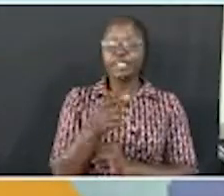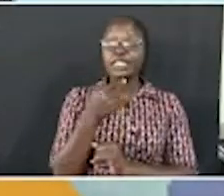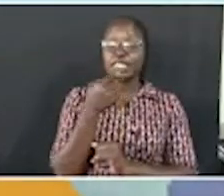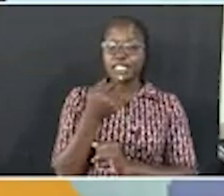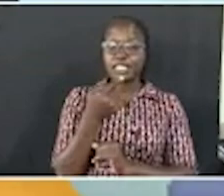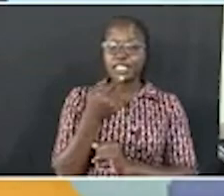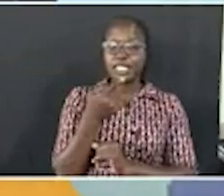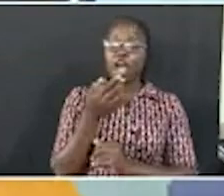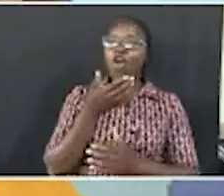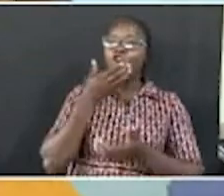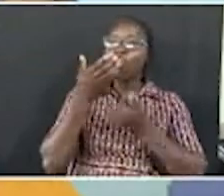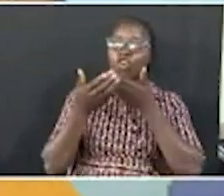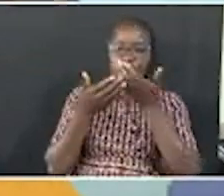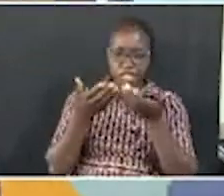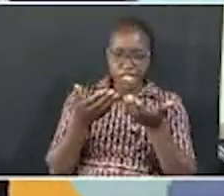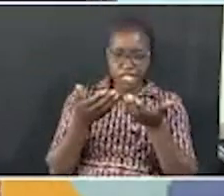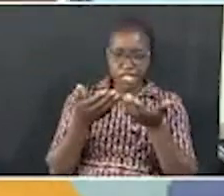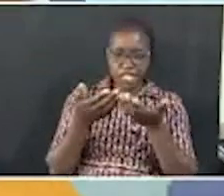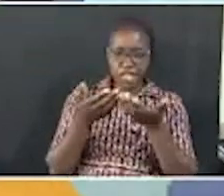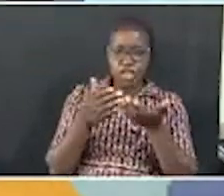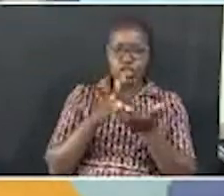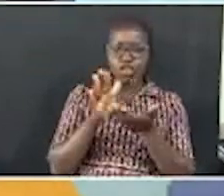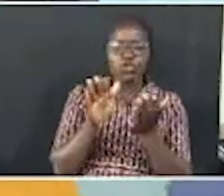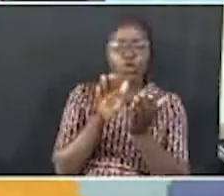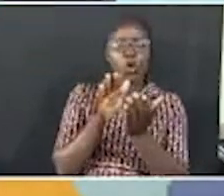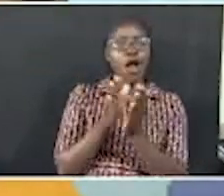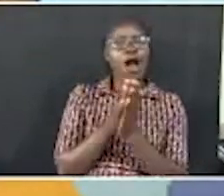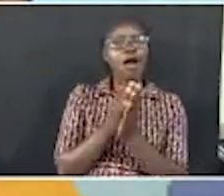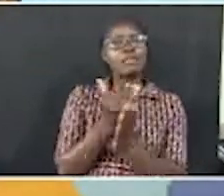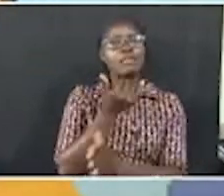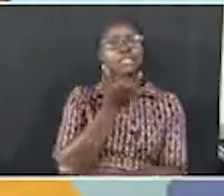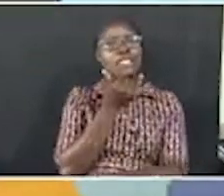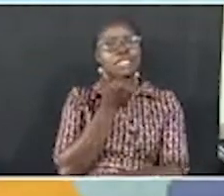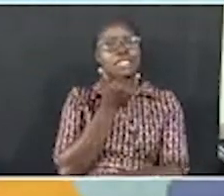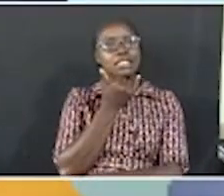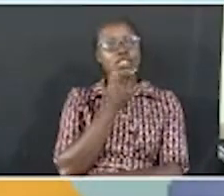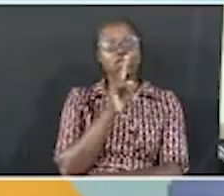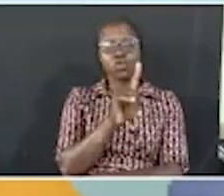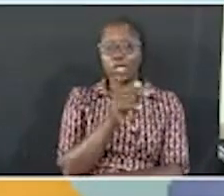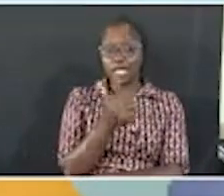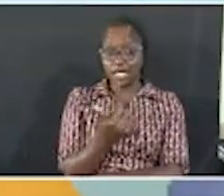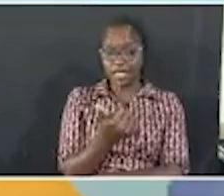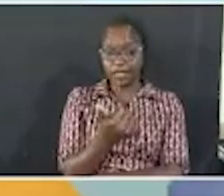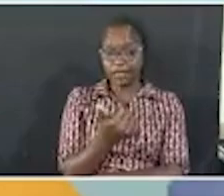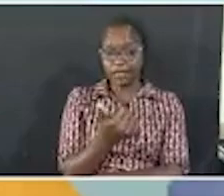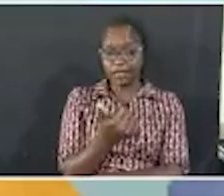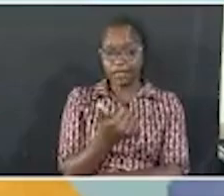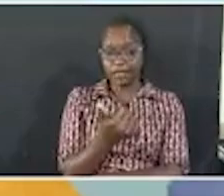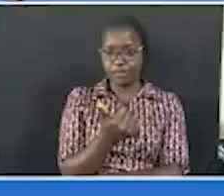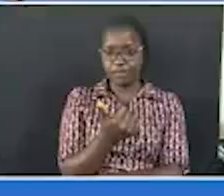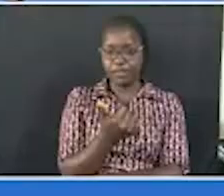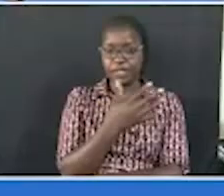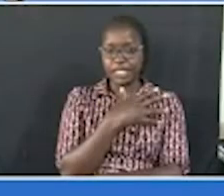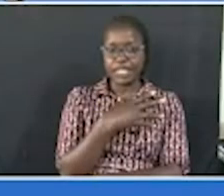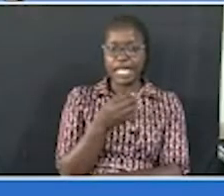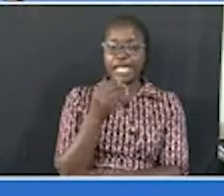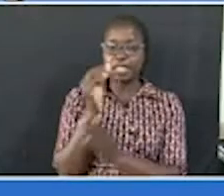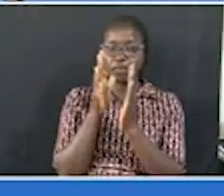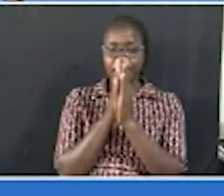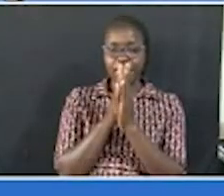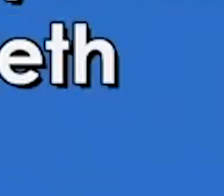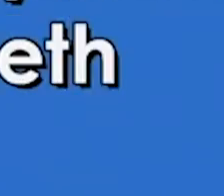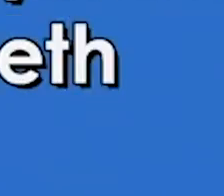says, confess your trespasses to one another and